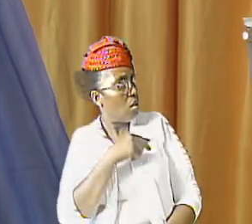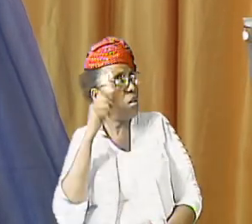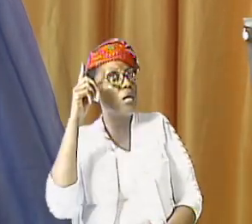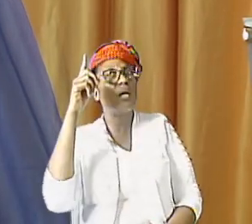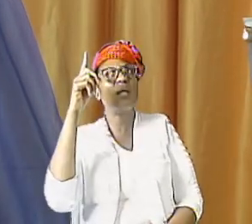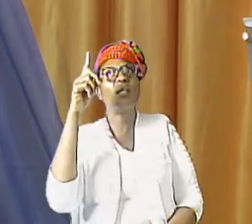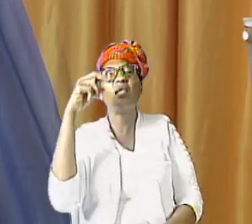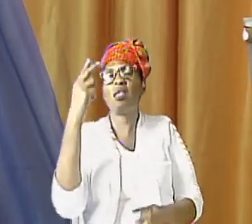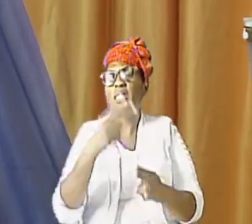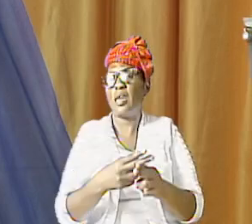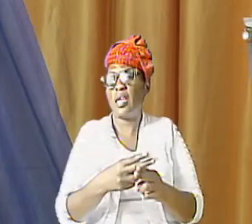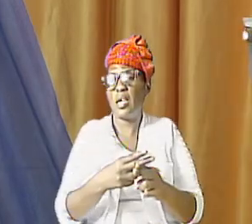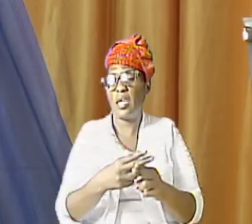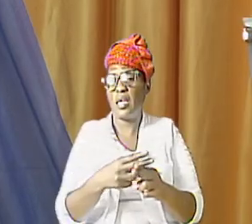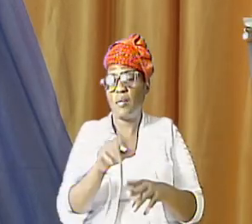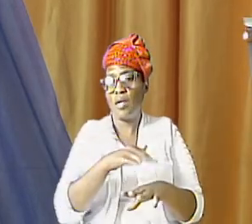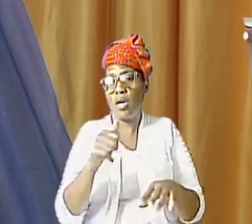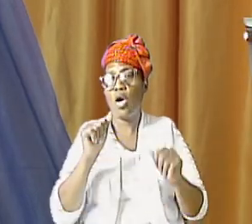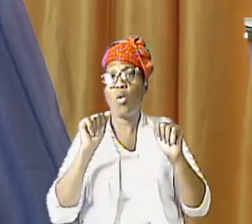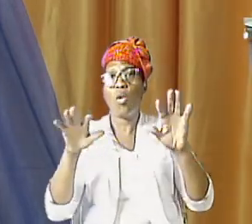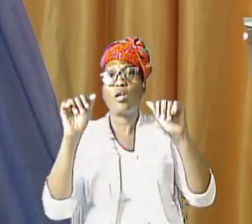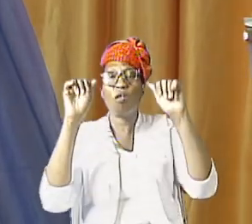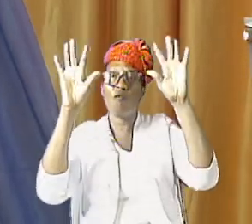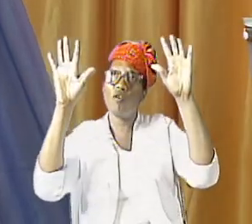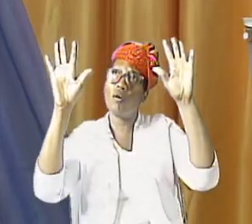His name shall be called Wonderful,